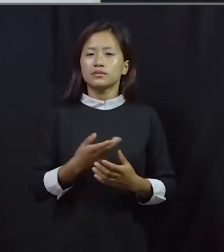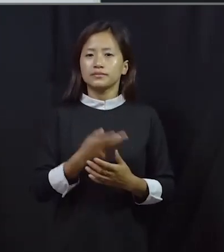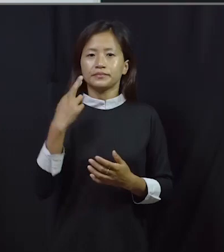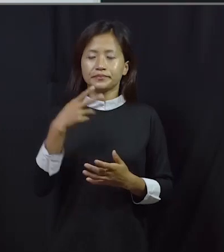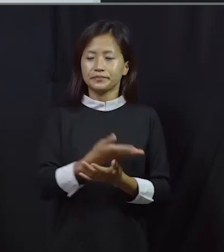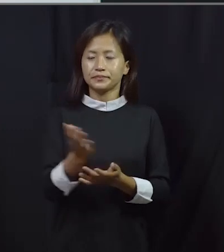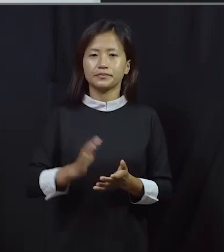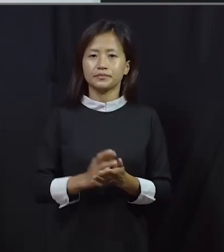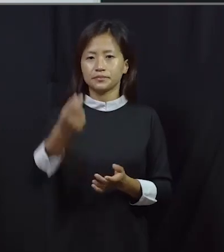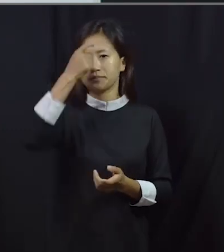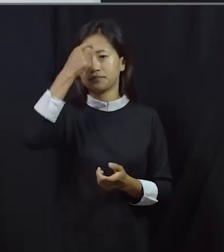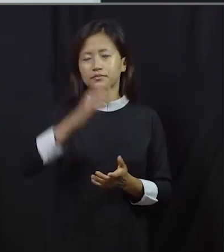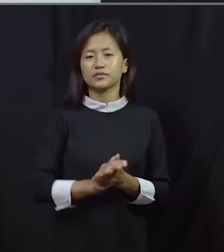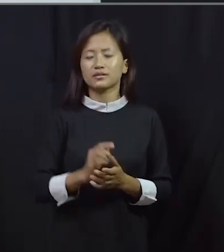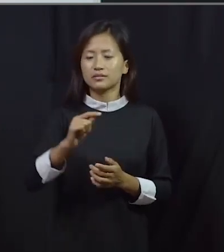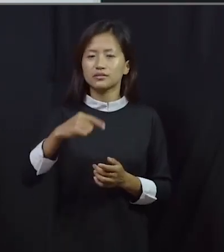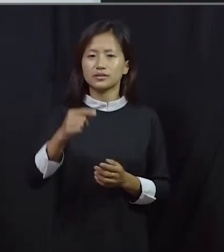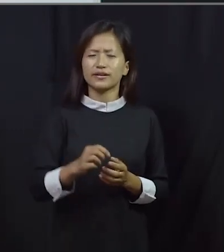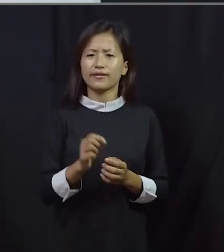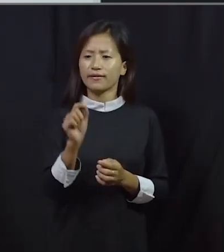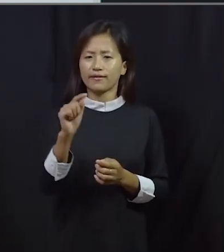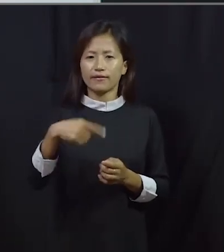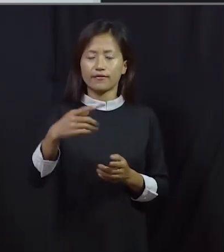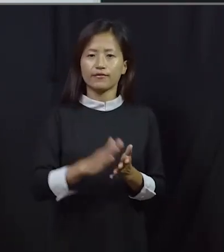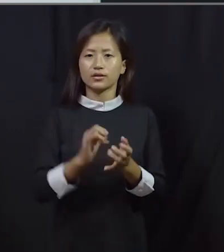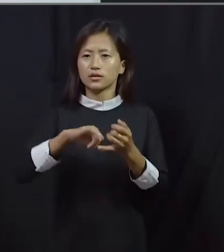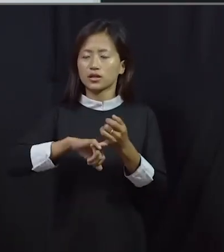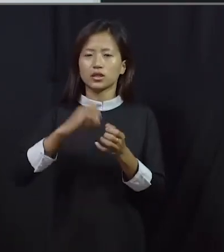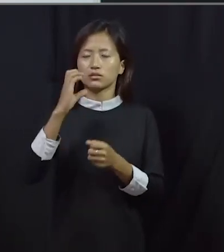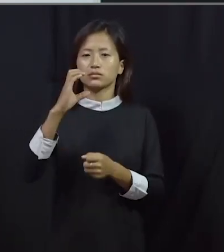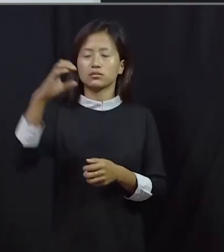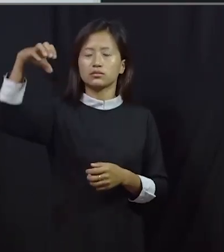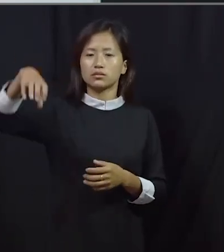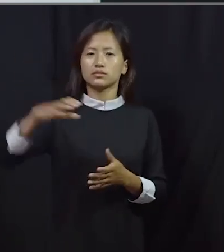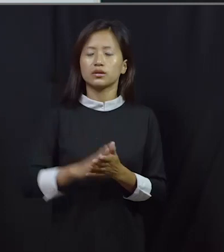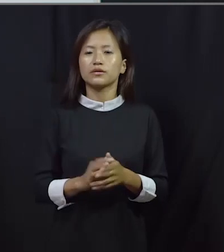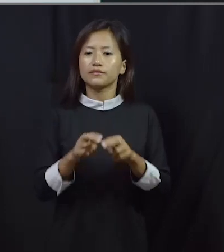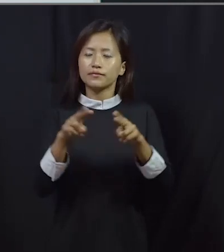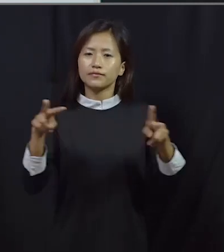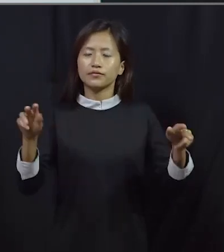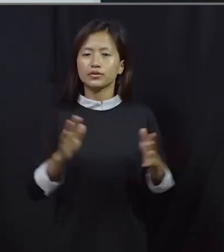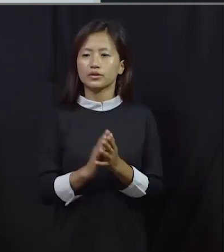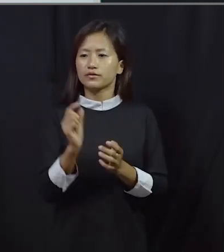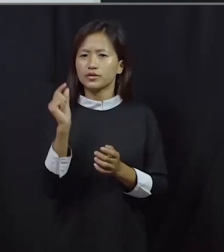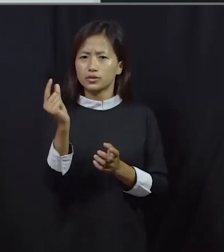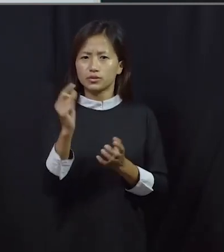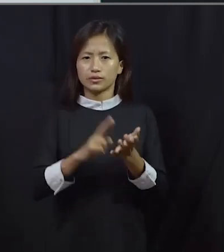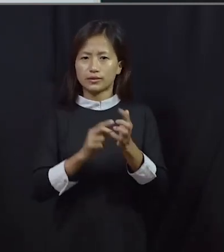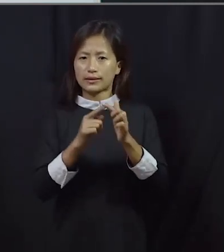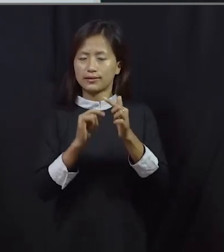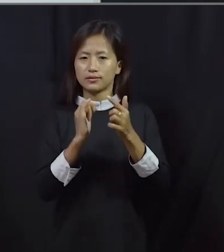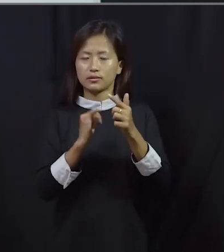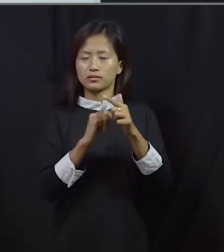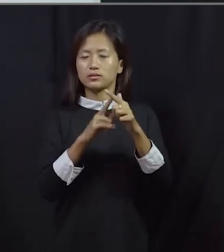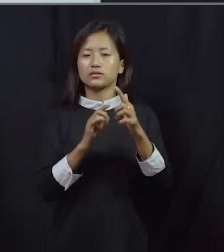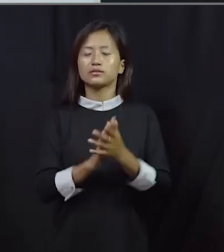problem. If each and every country, they use their different units, if they use their own different units, there might be problem. When there